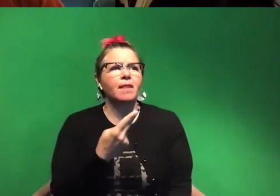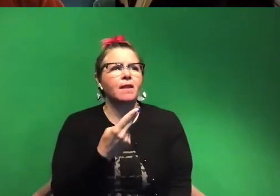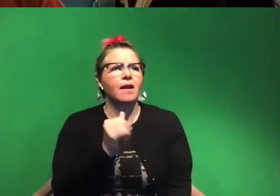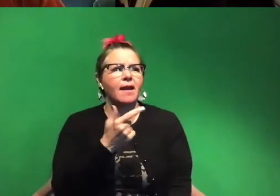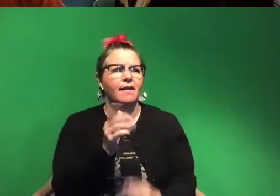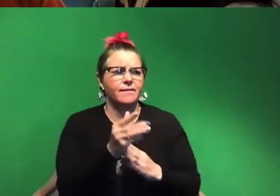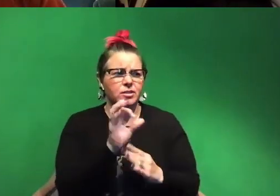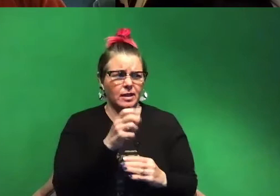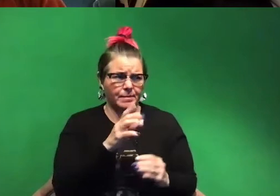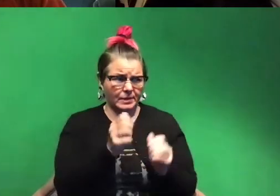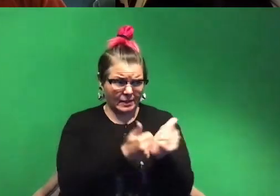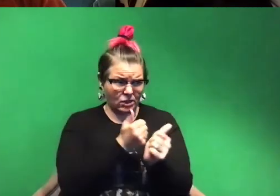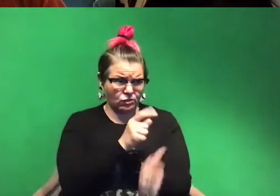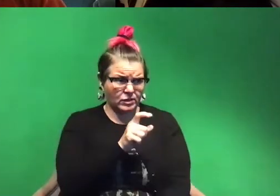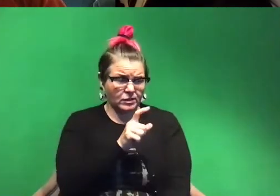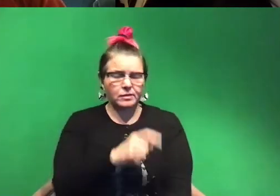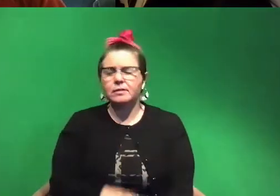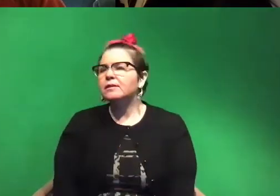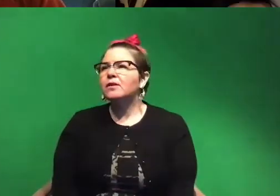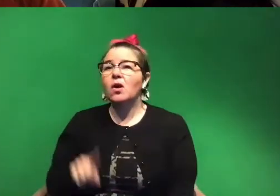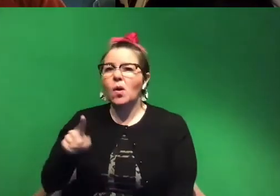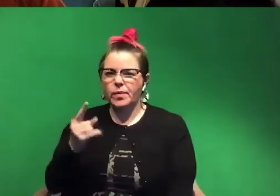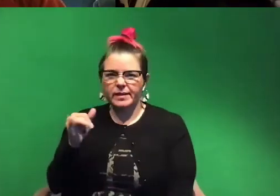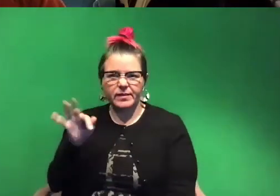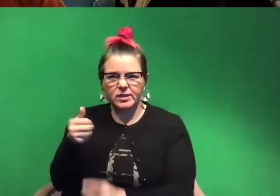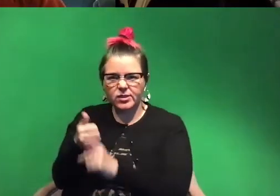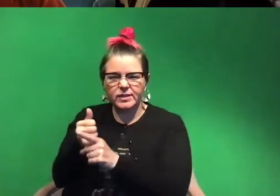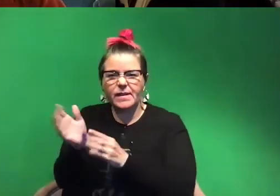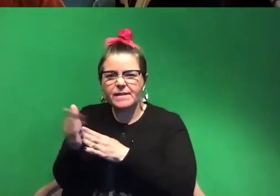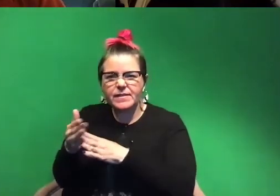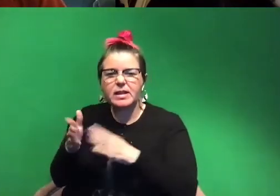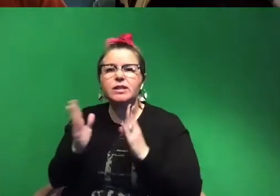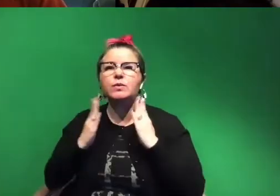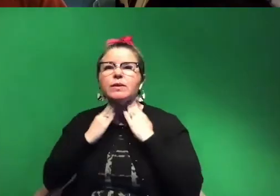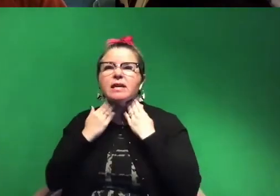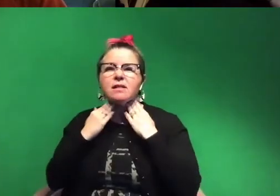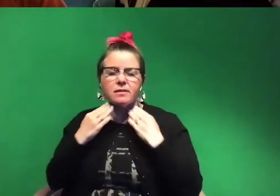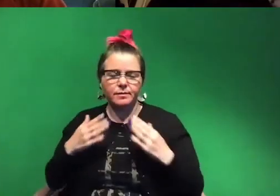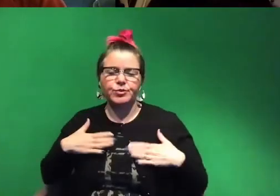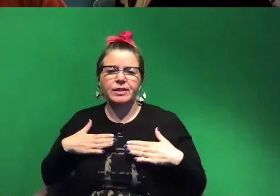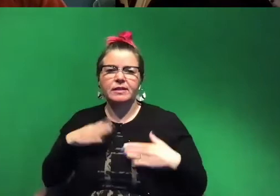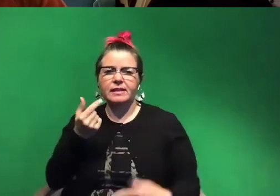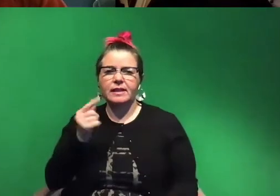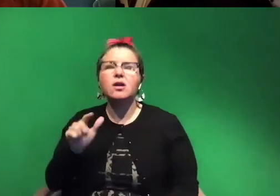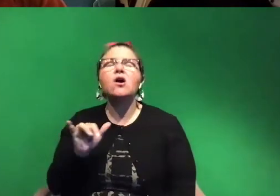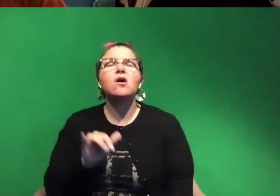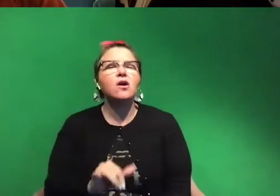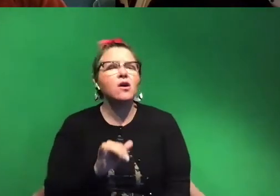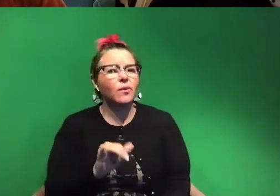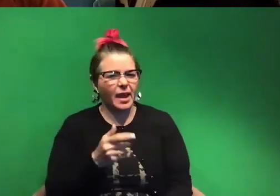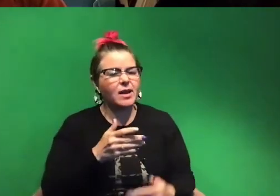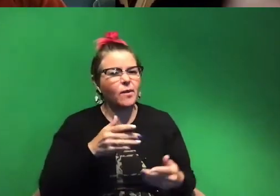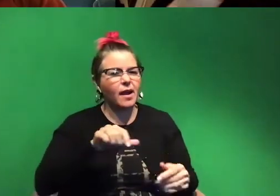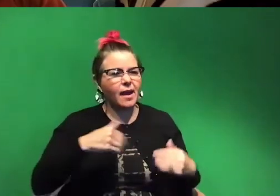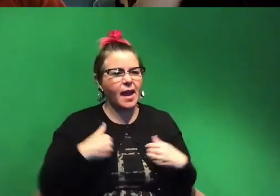dangerous? Only if you're a fish or something that breathes with gills. Oh, is that why it wards animals